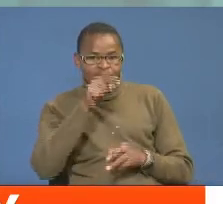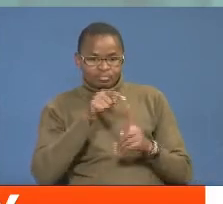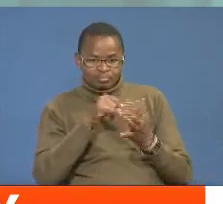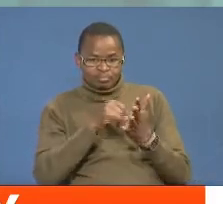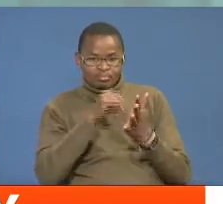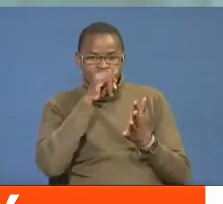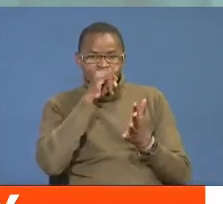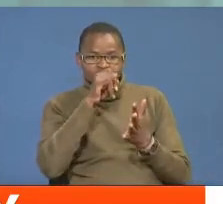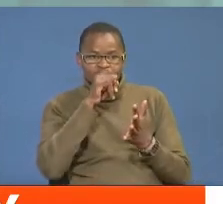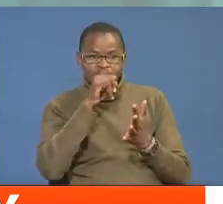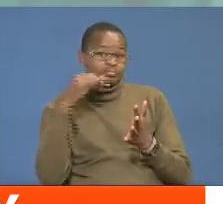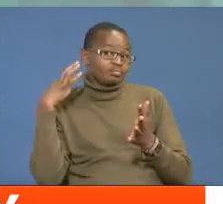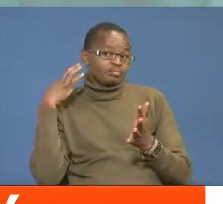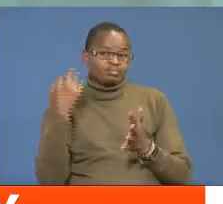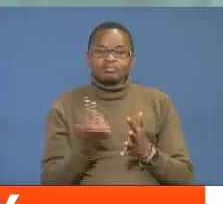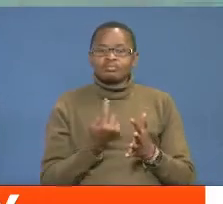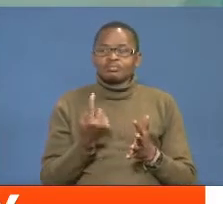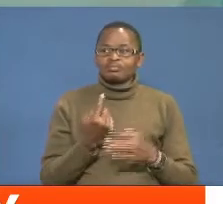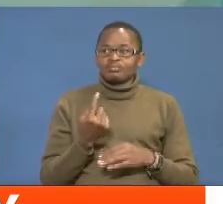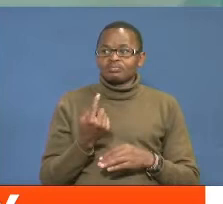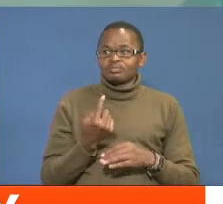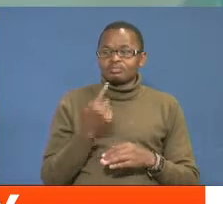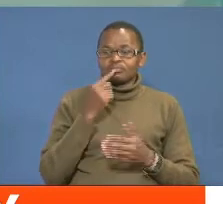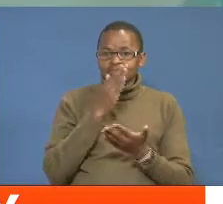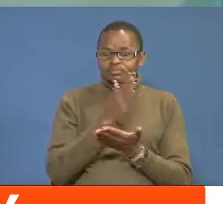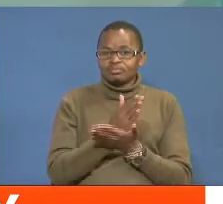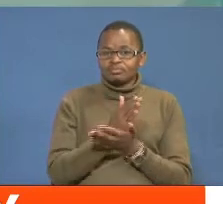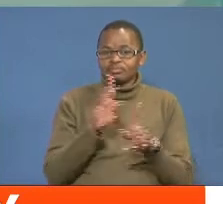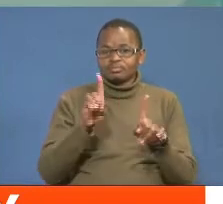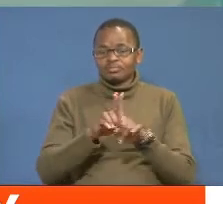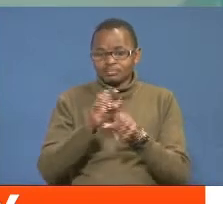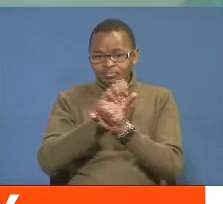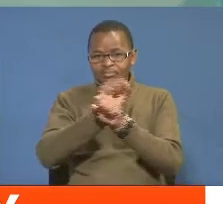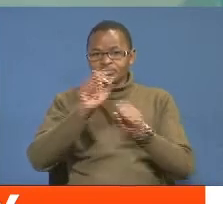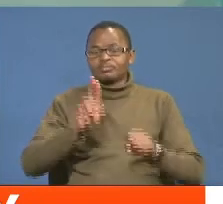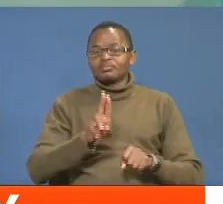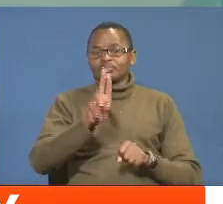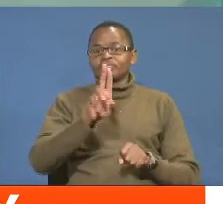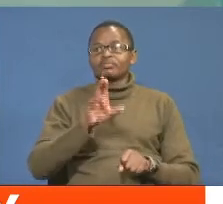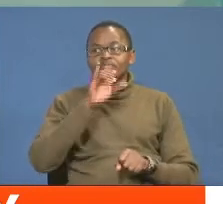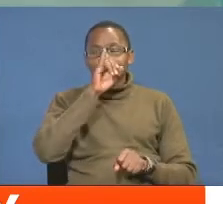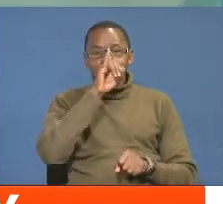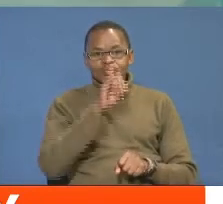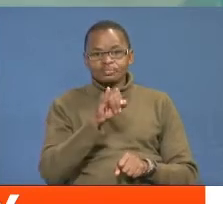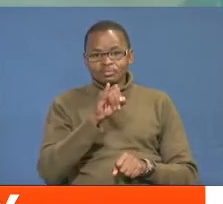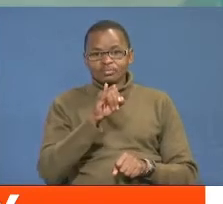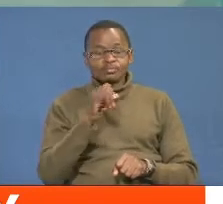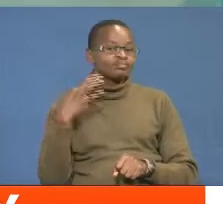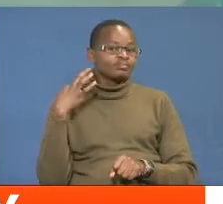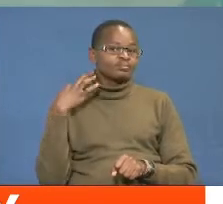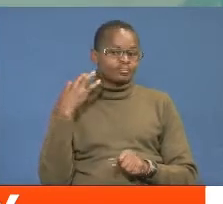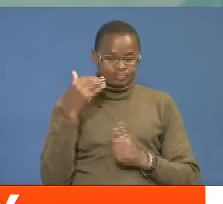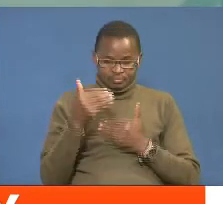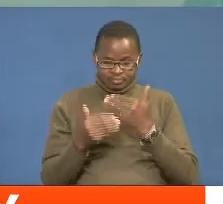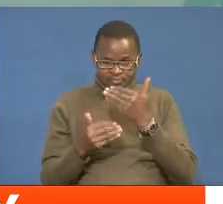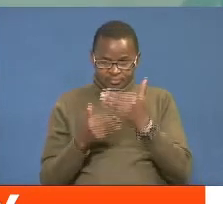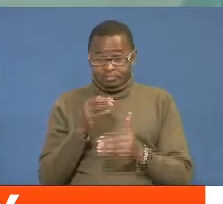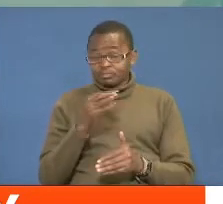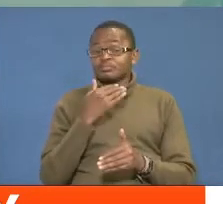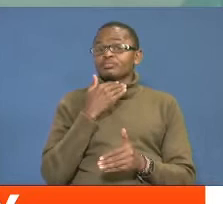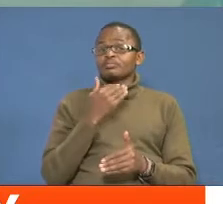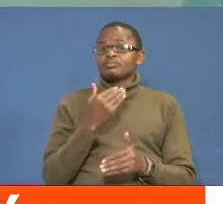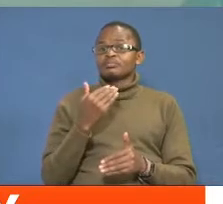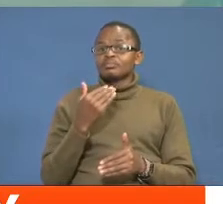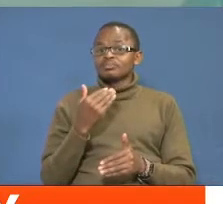is a voluntary process? Sure. I mean, as the president said, this is a voluntary process. You know, if you want to